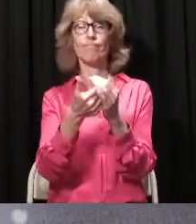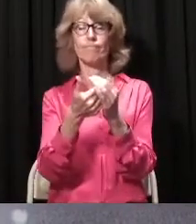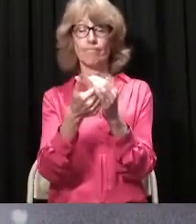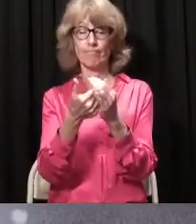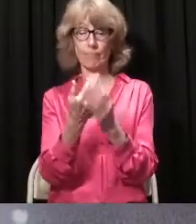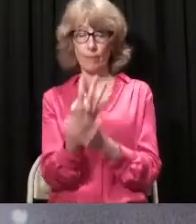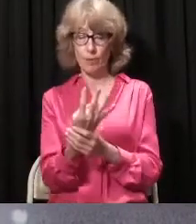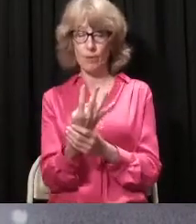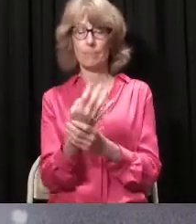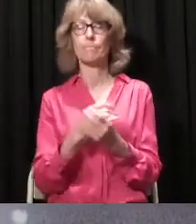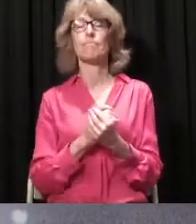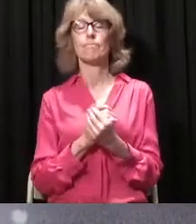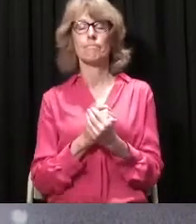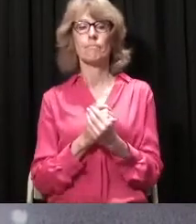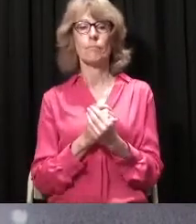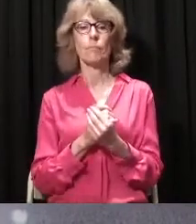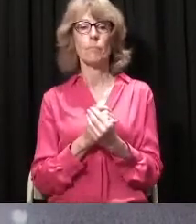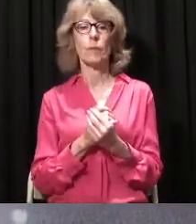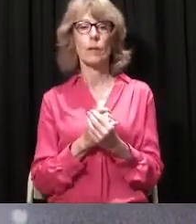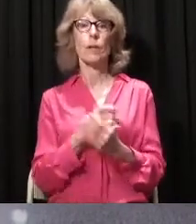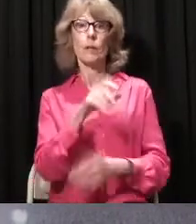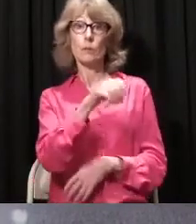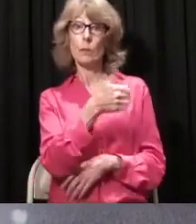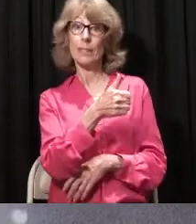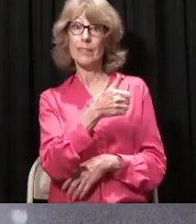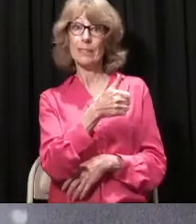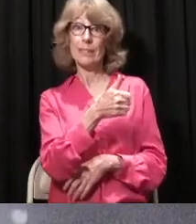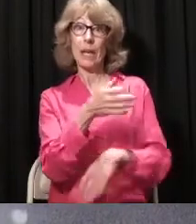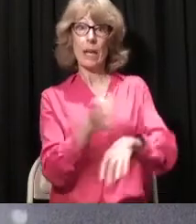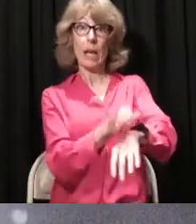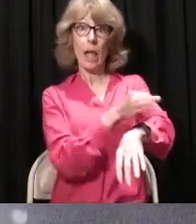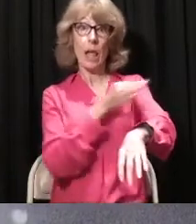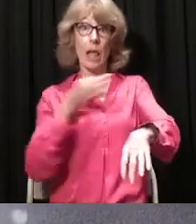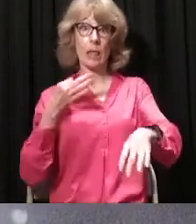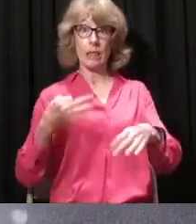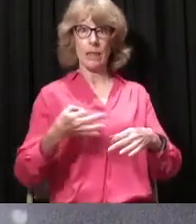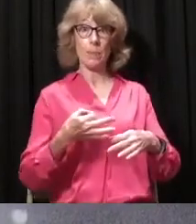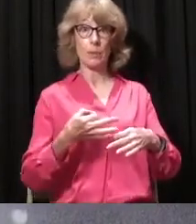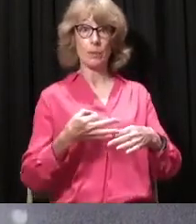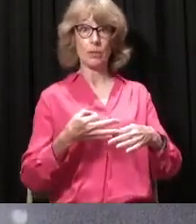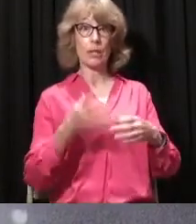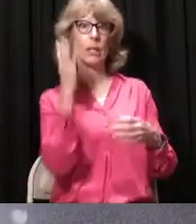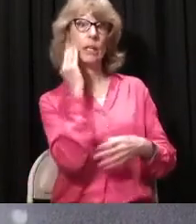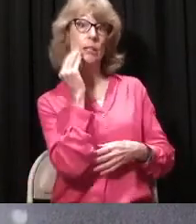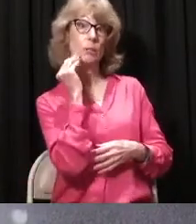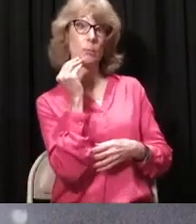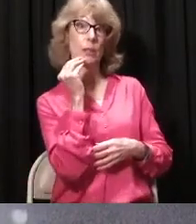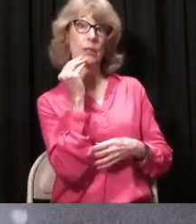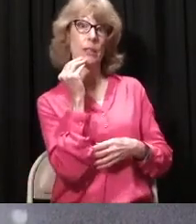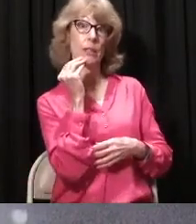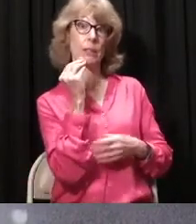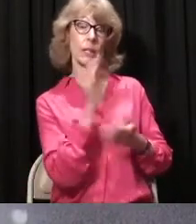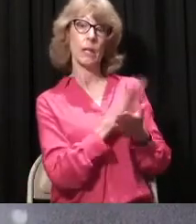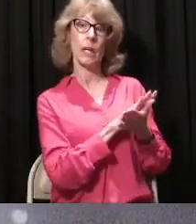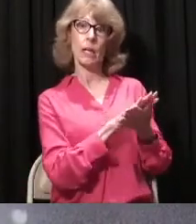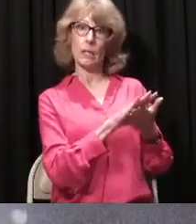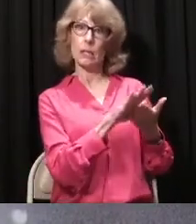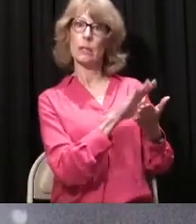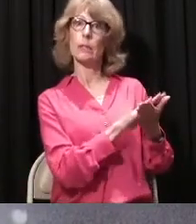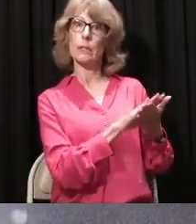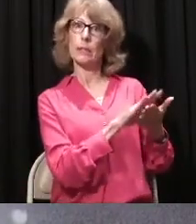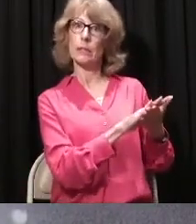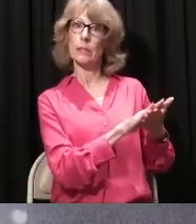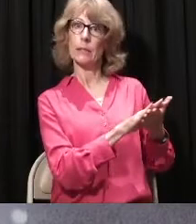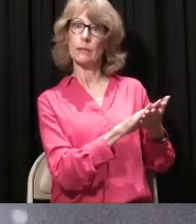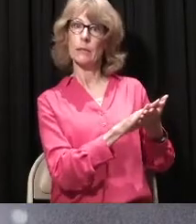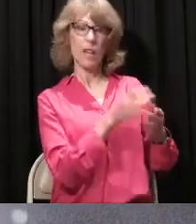story. All 10 lepers experienced katharizo, this cleansing. The bumps on their skin were gone,